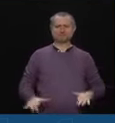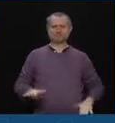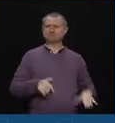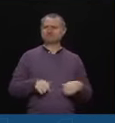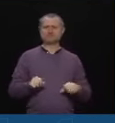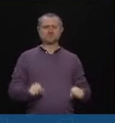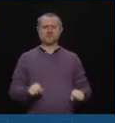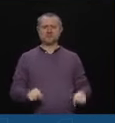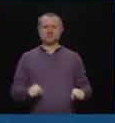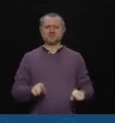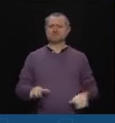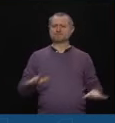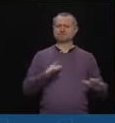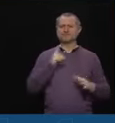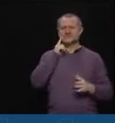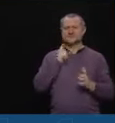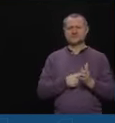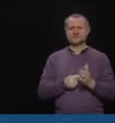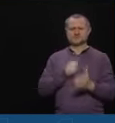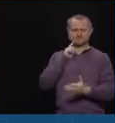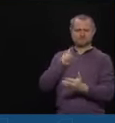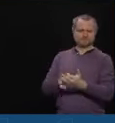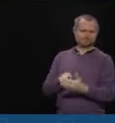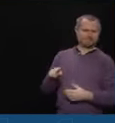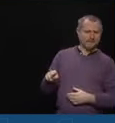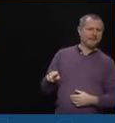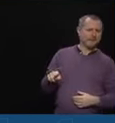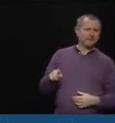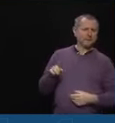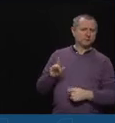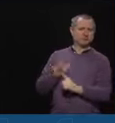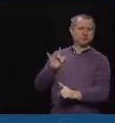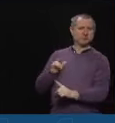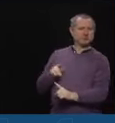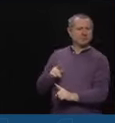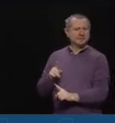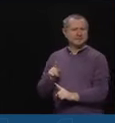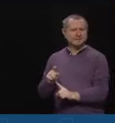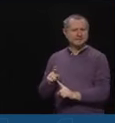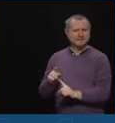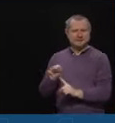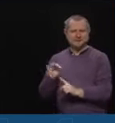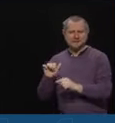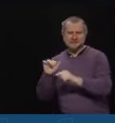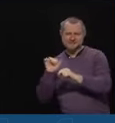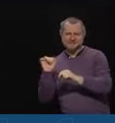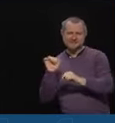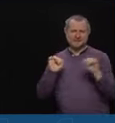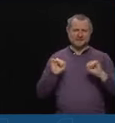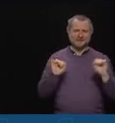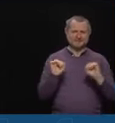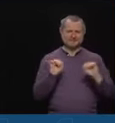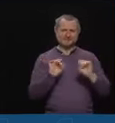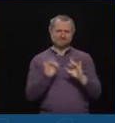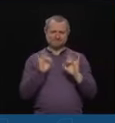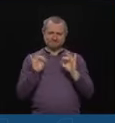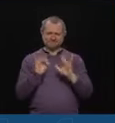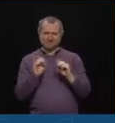aren't quite as polished as they should be. And those are the ones that need that extra attention. And I'm so proud to see